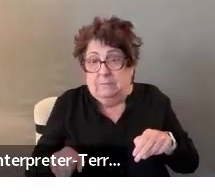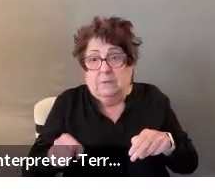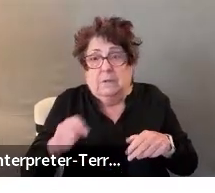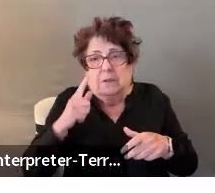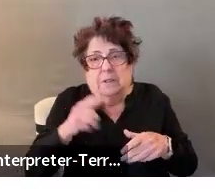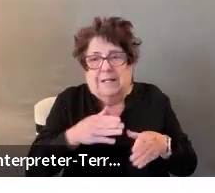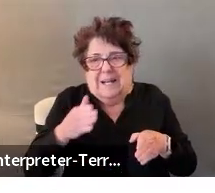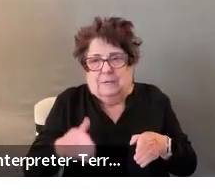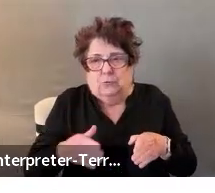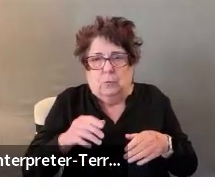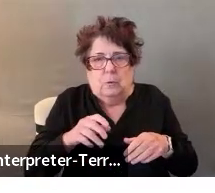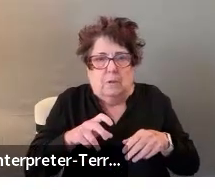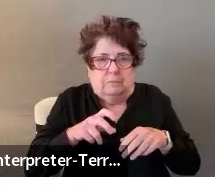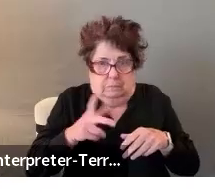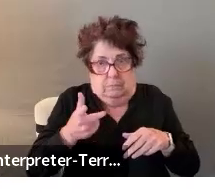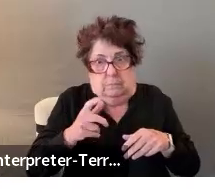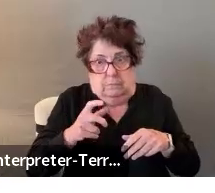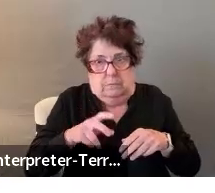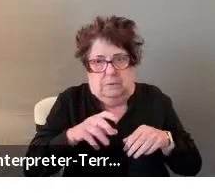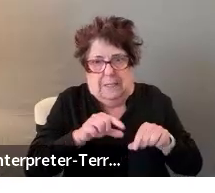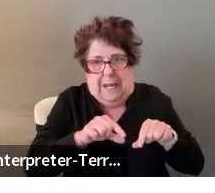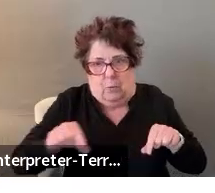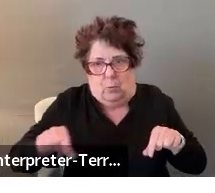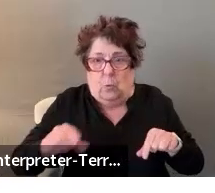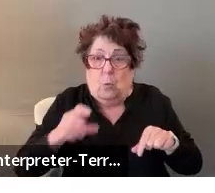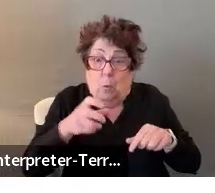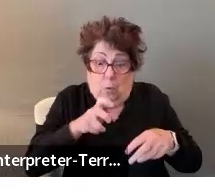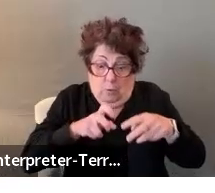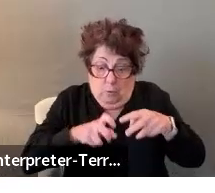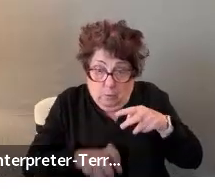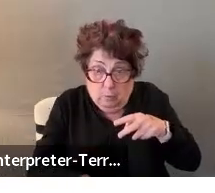cabinets to support sitting under the countertop.